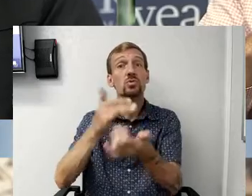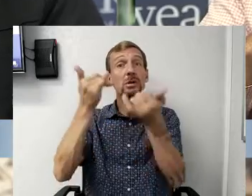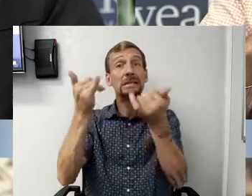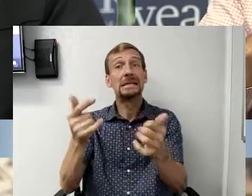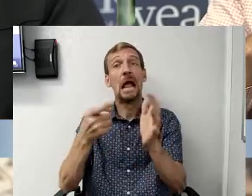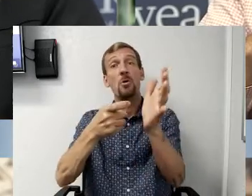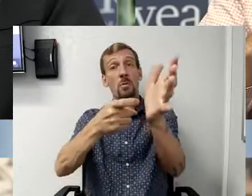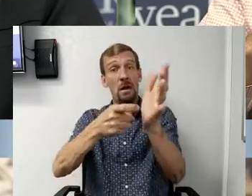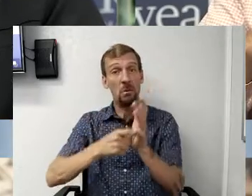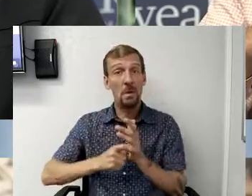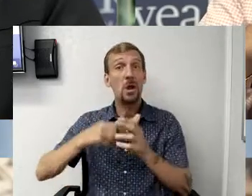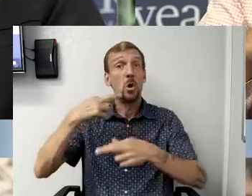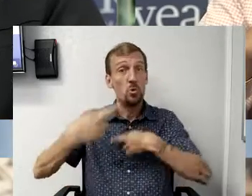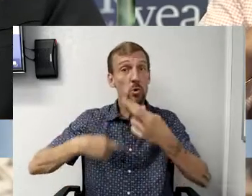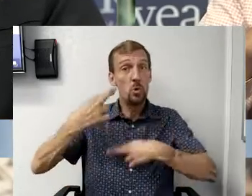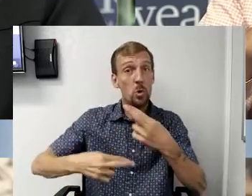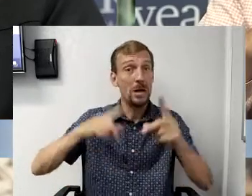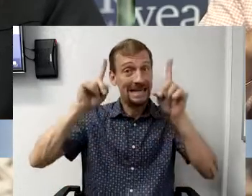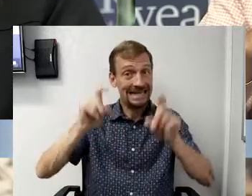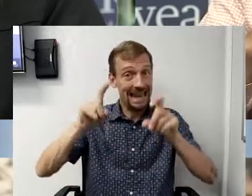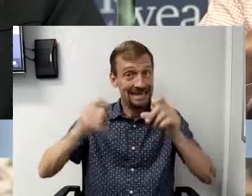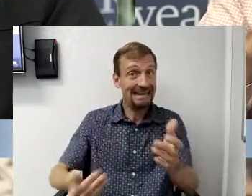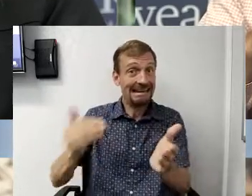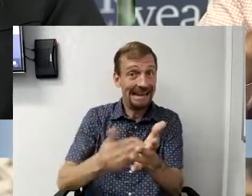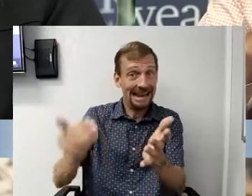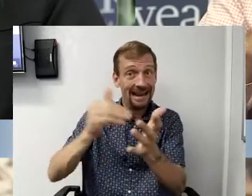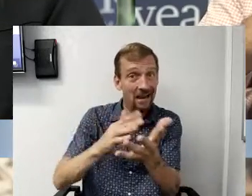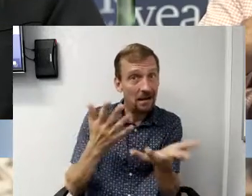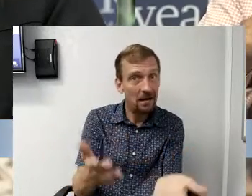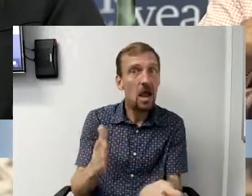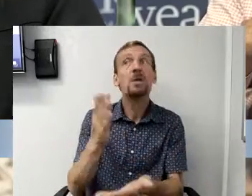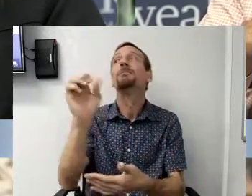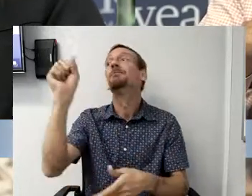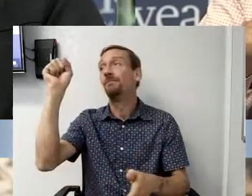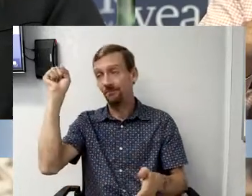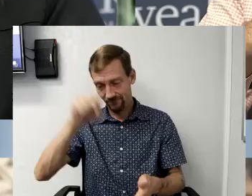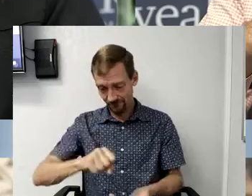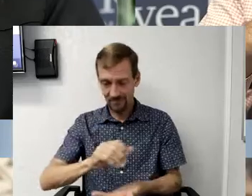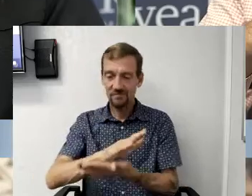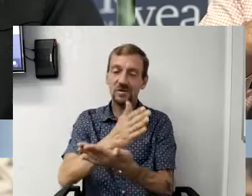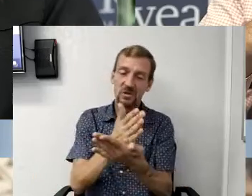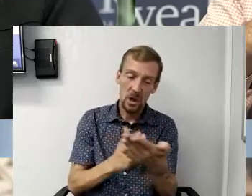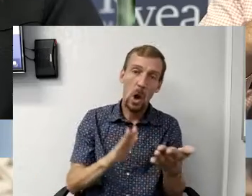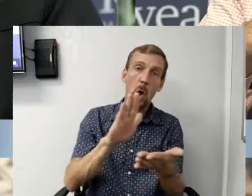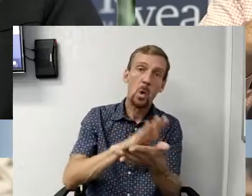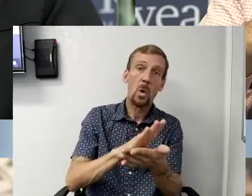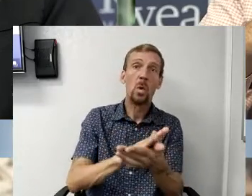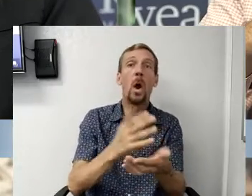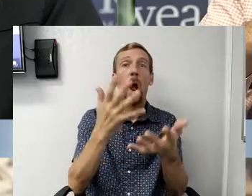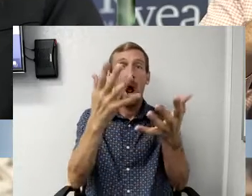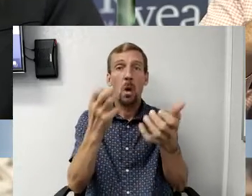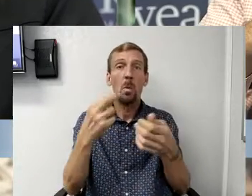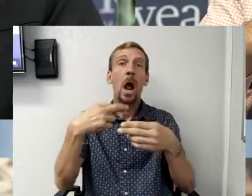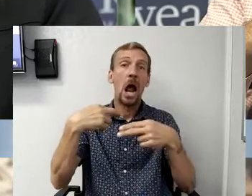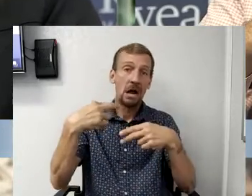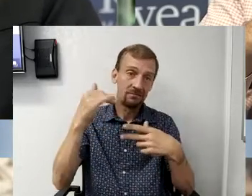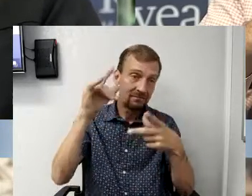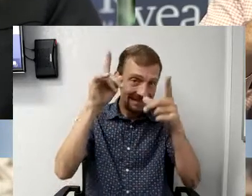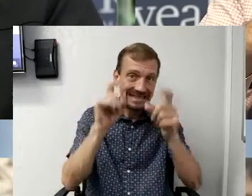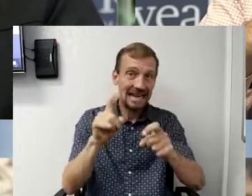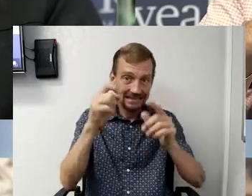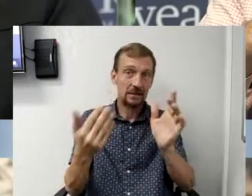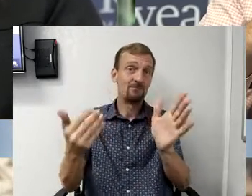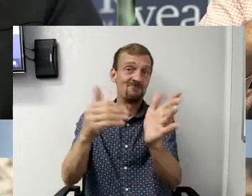testing? So yeah, there are schools that are trying to implement routine testing. So